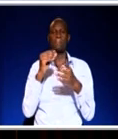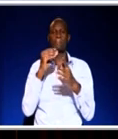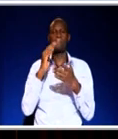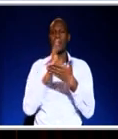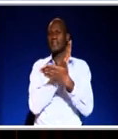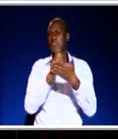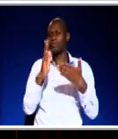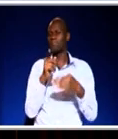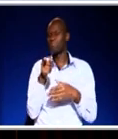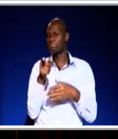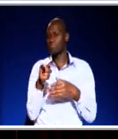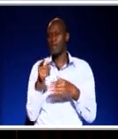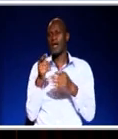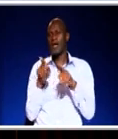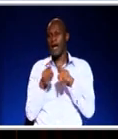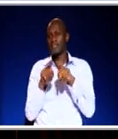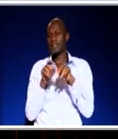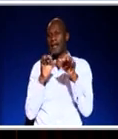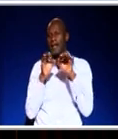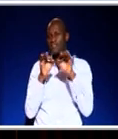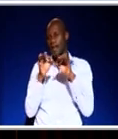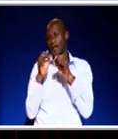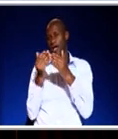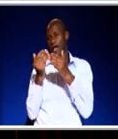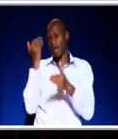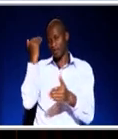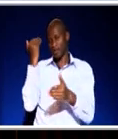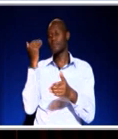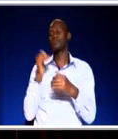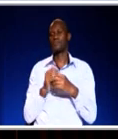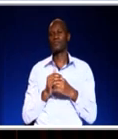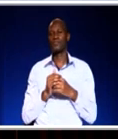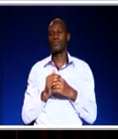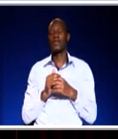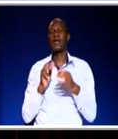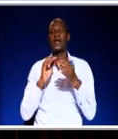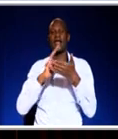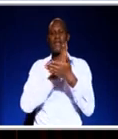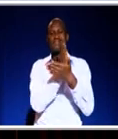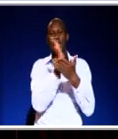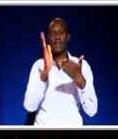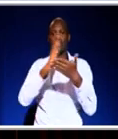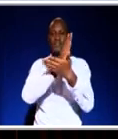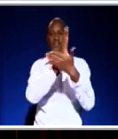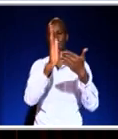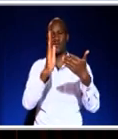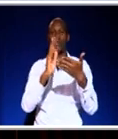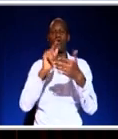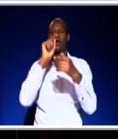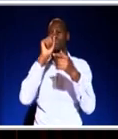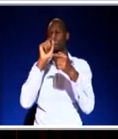we had defined earlier, we said it is dividing up or